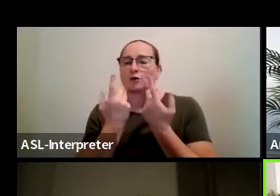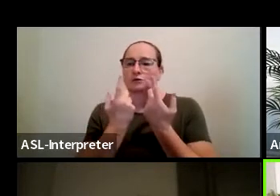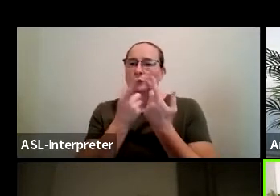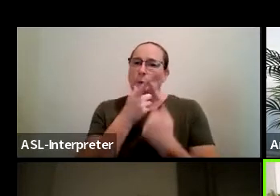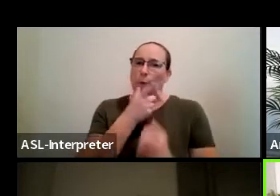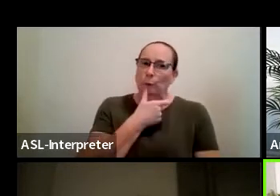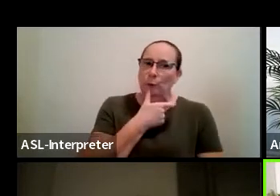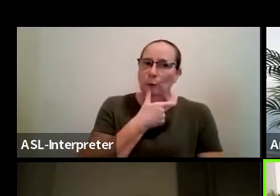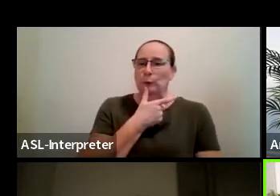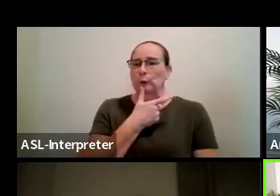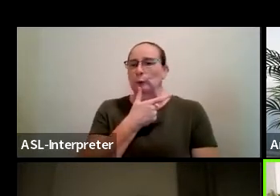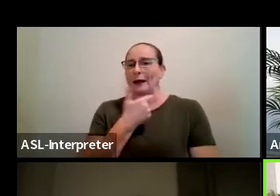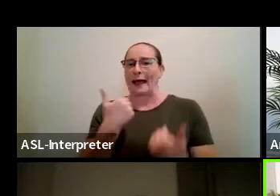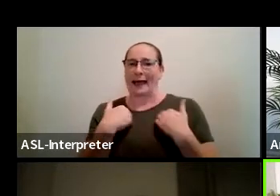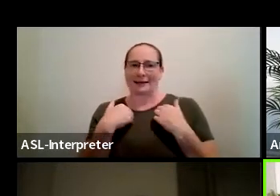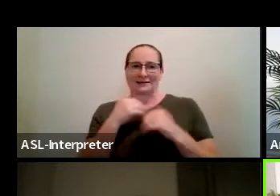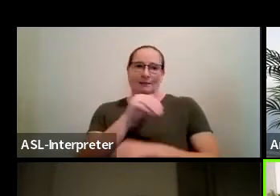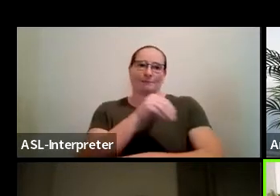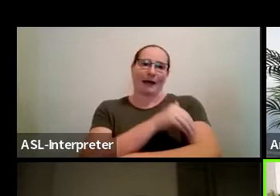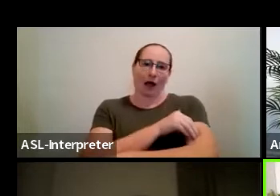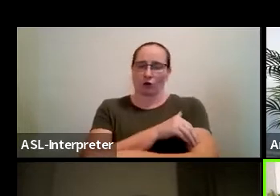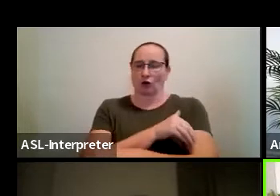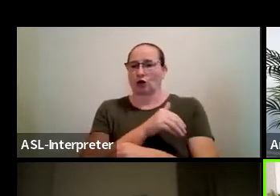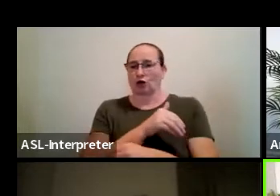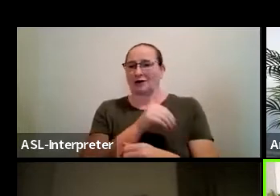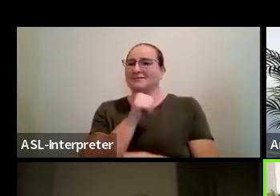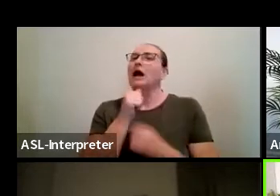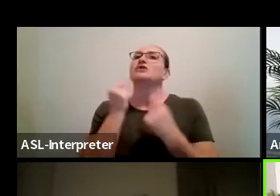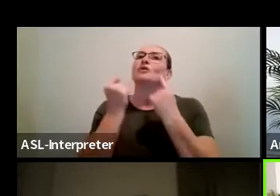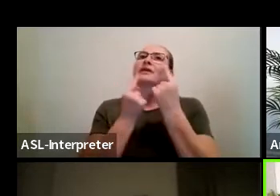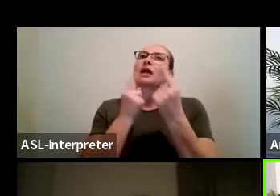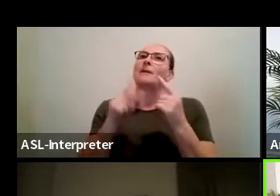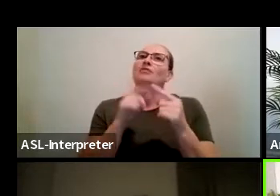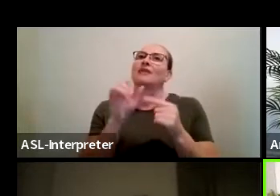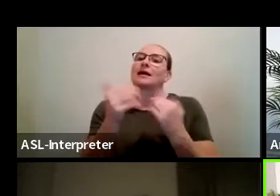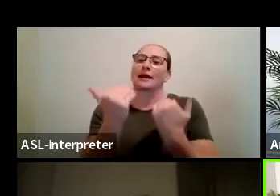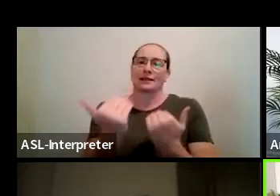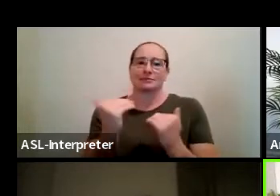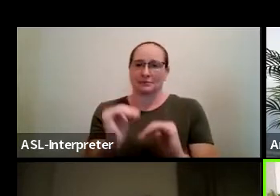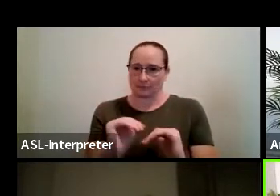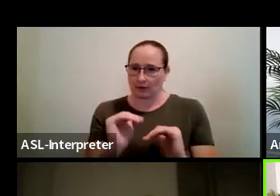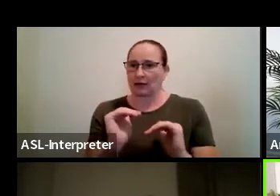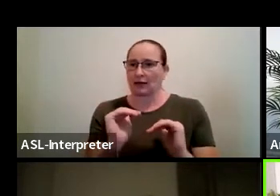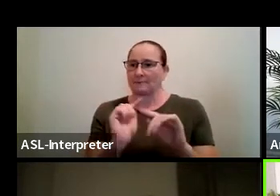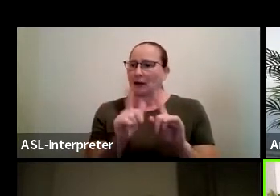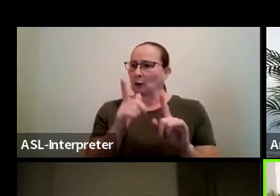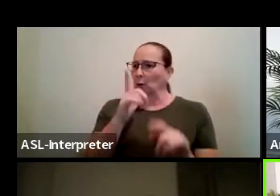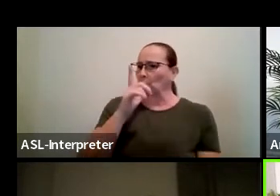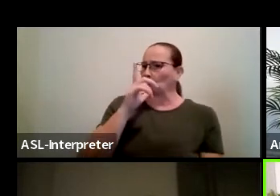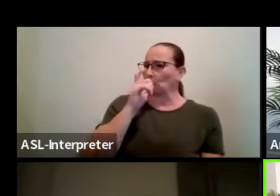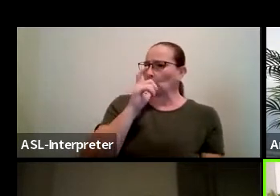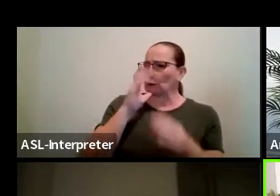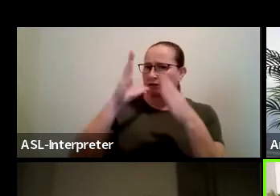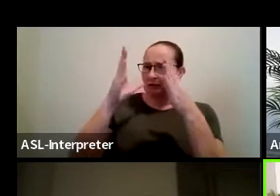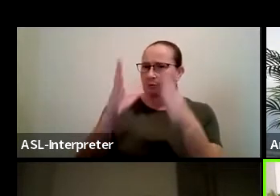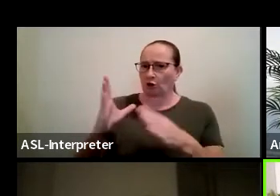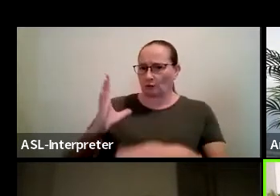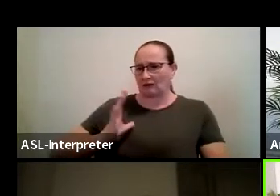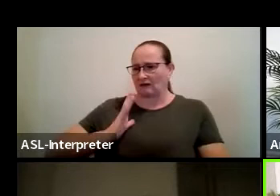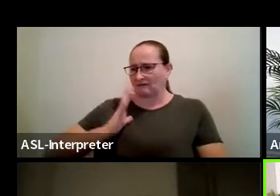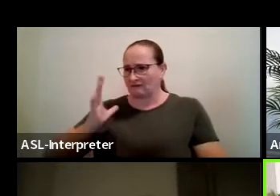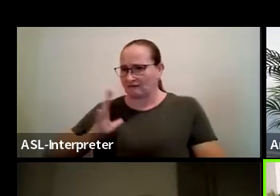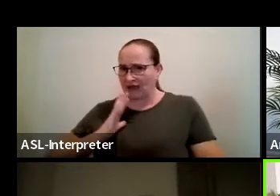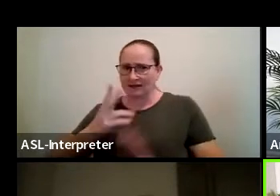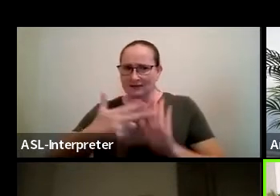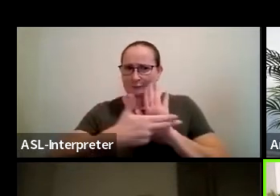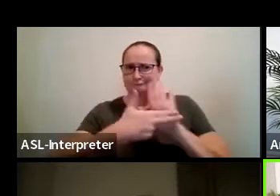who holds the power to make things happen, and not to think about that in the limited term of who is the person with the fancy description on the door, but